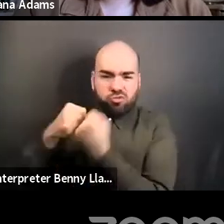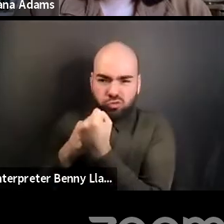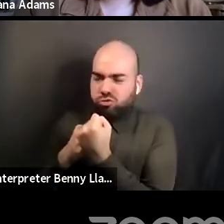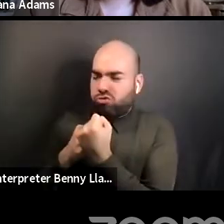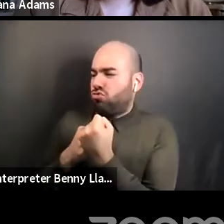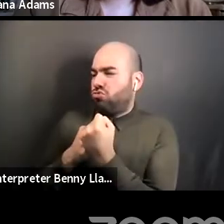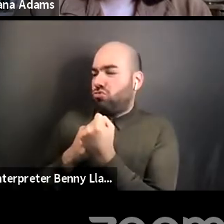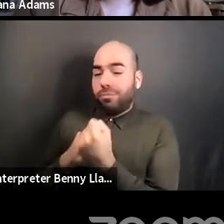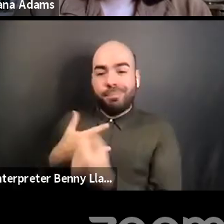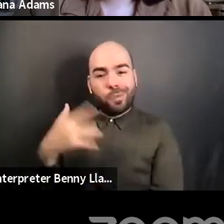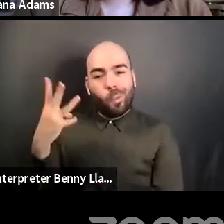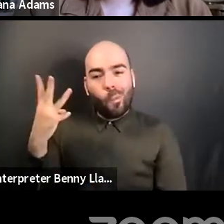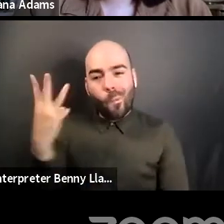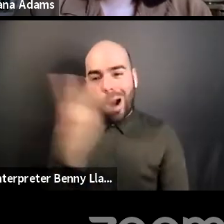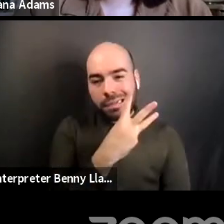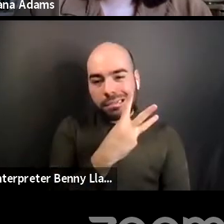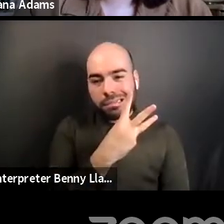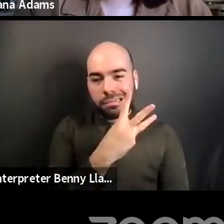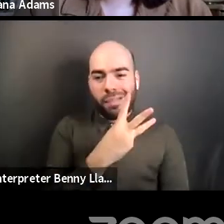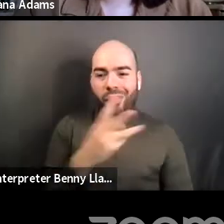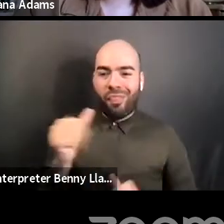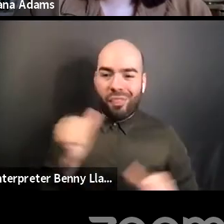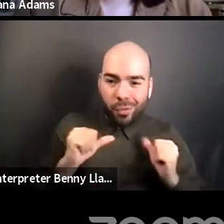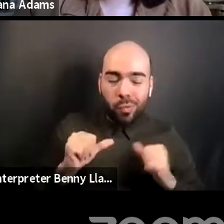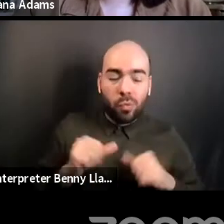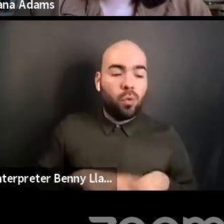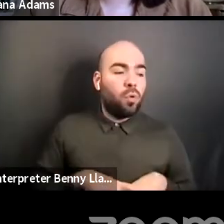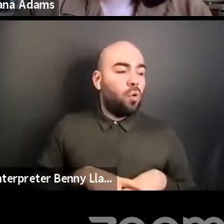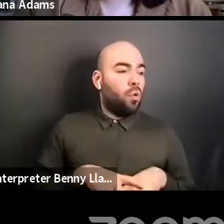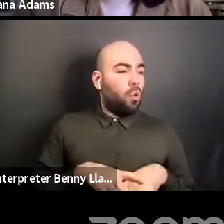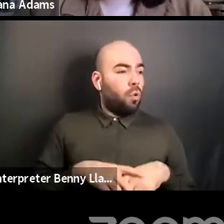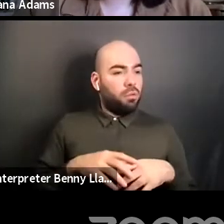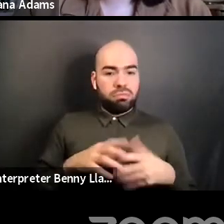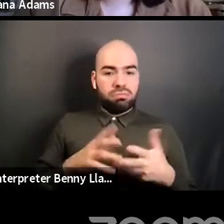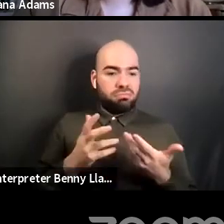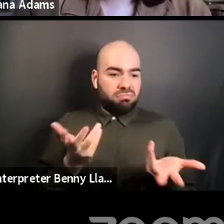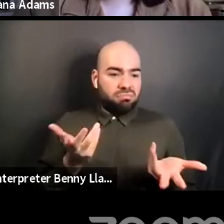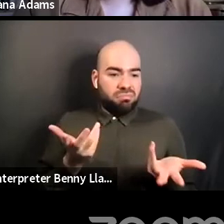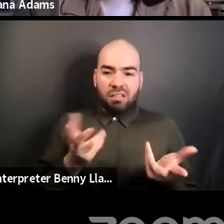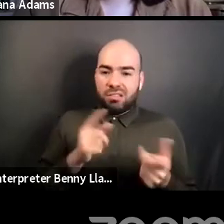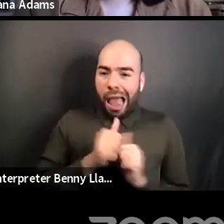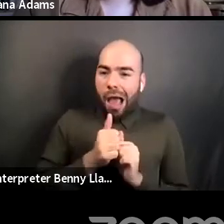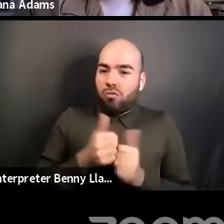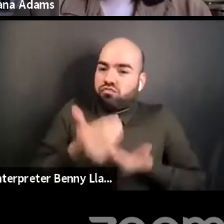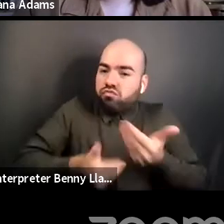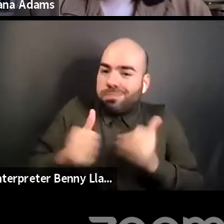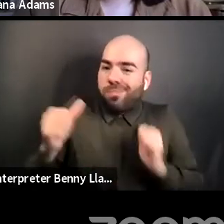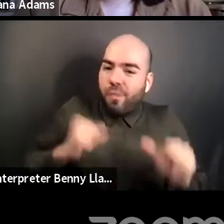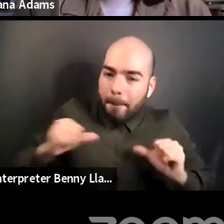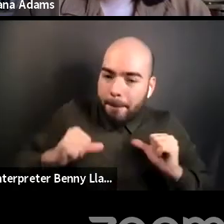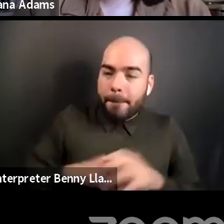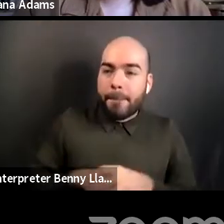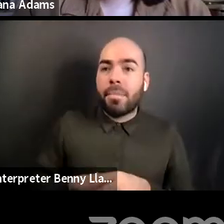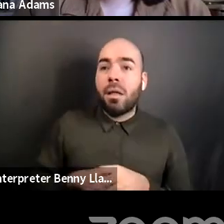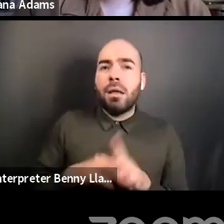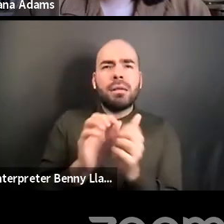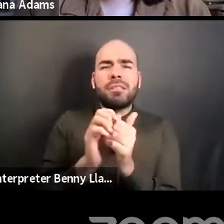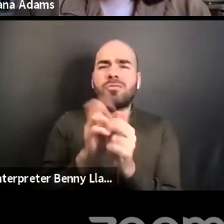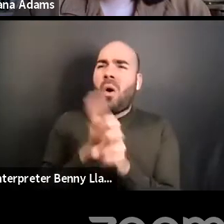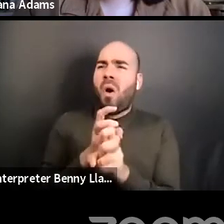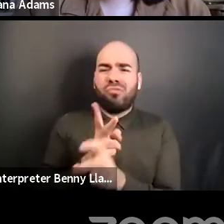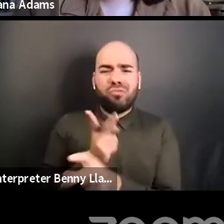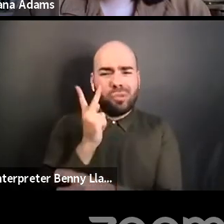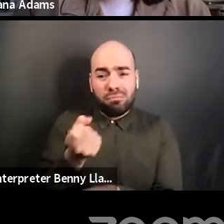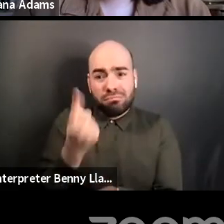Western theater and performance, that it is hard to see a world where, you know,